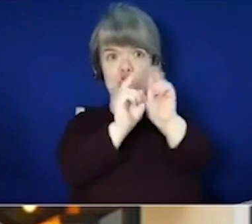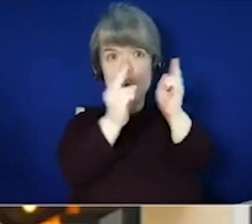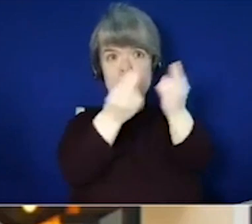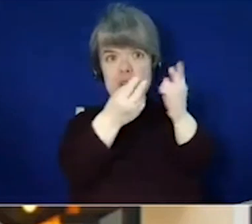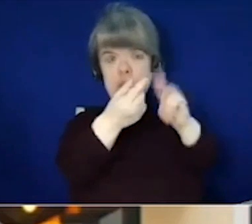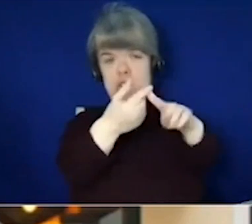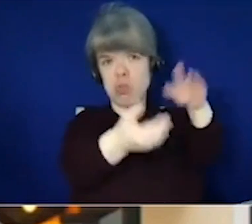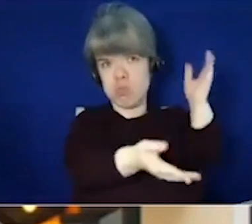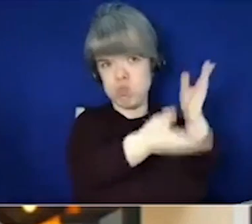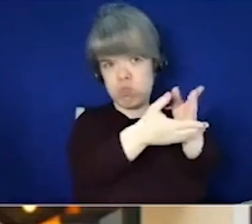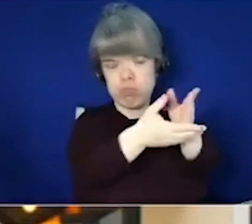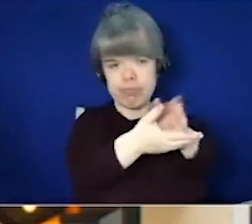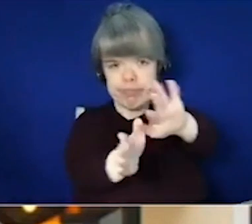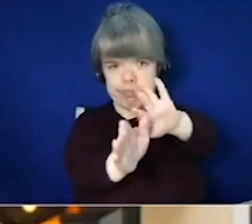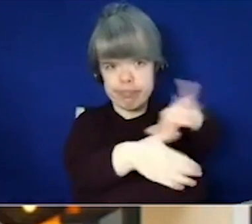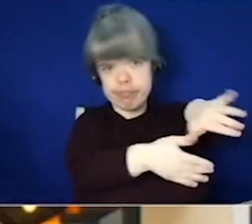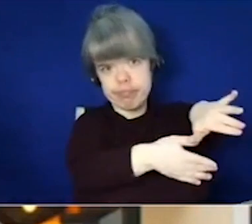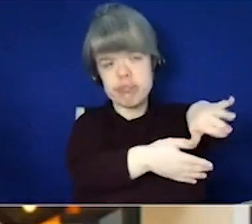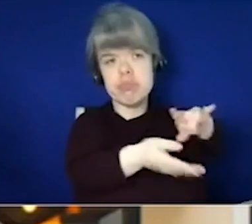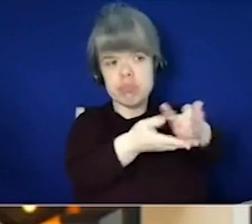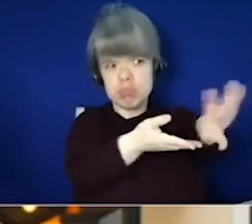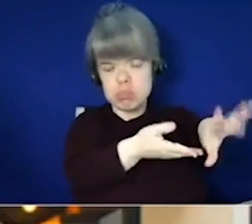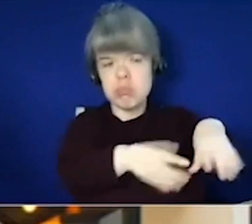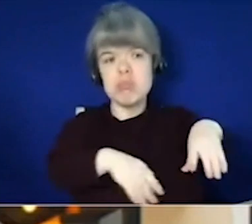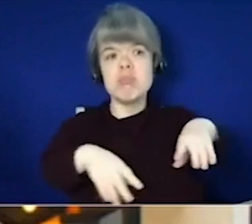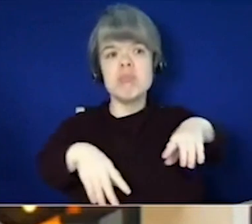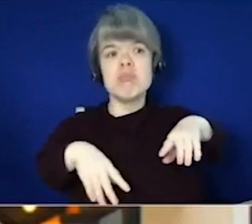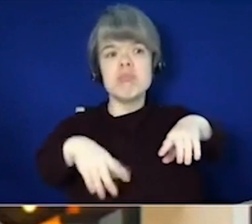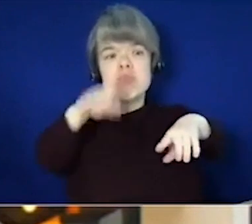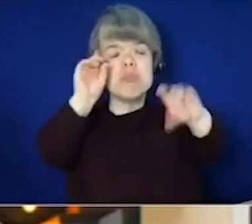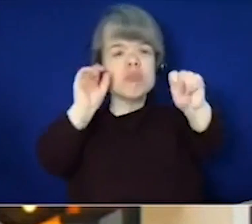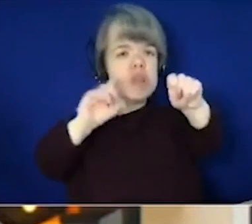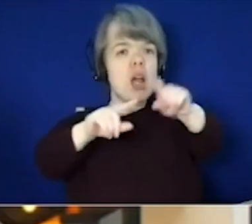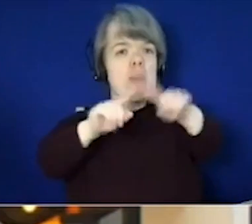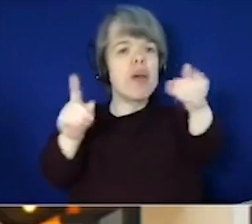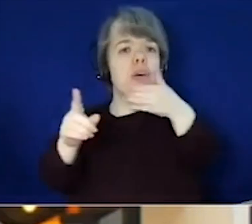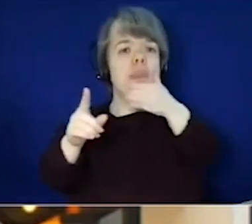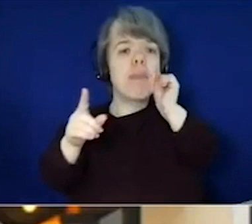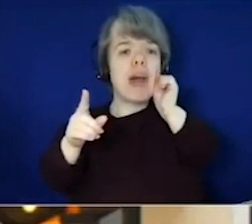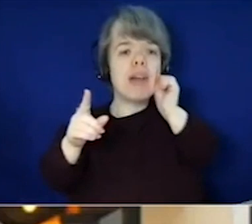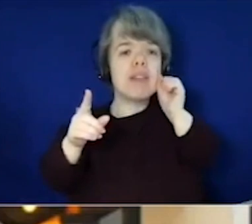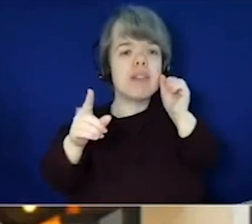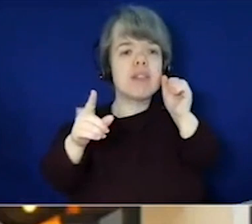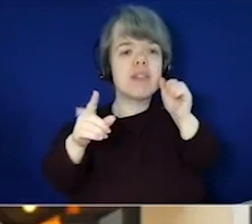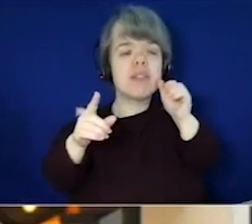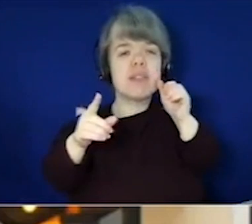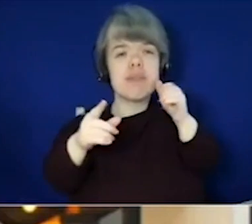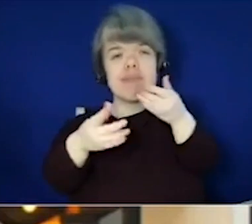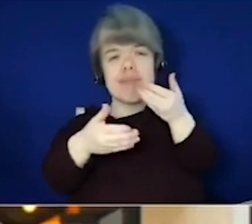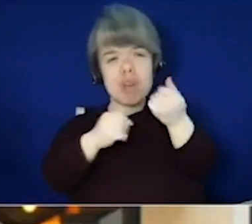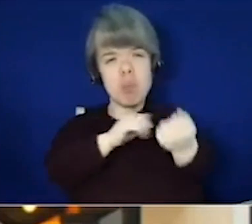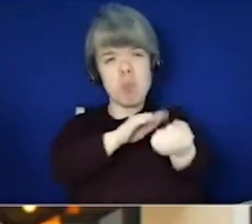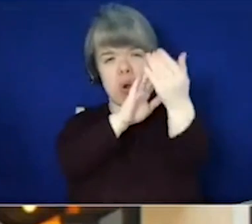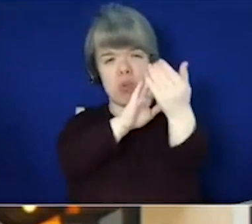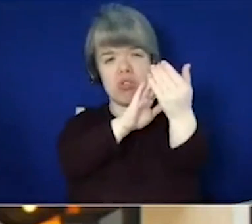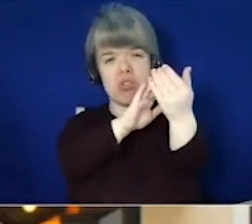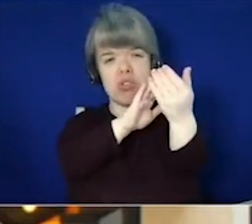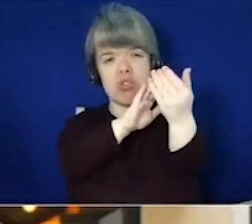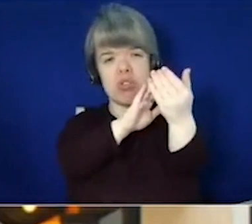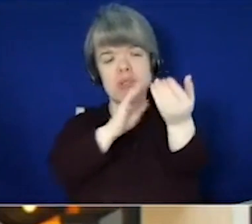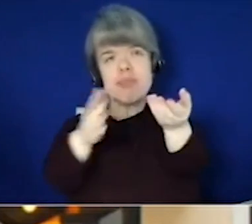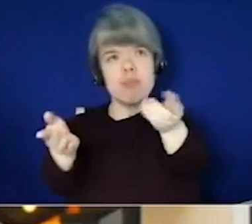in the most meaningful things for you, your families, your stores, and your communities. You're going to see and hear about those over the